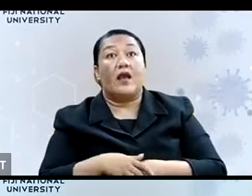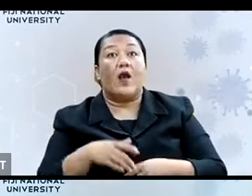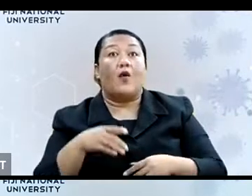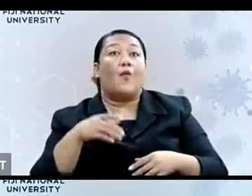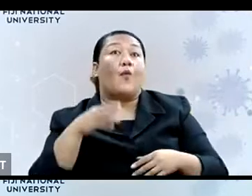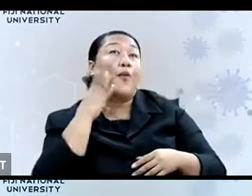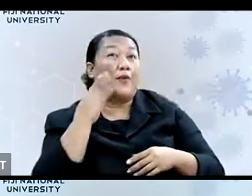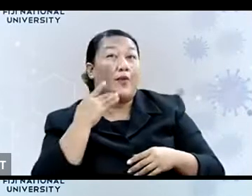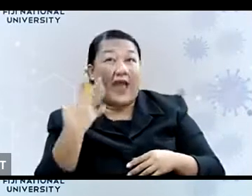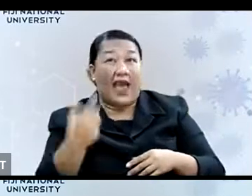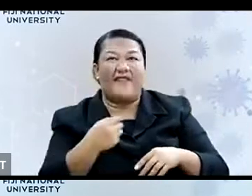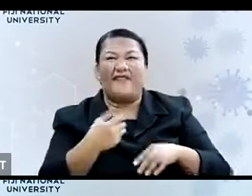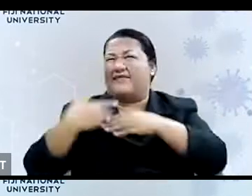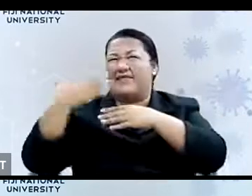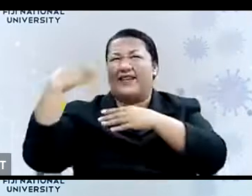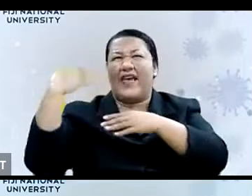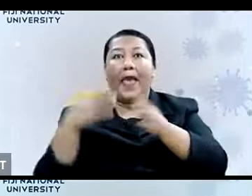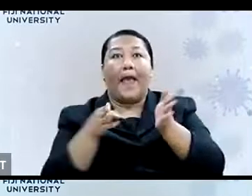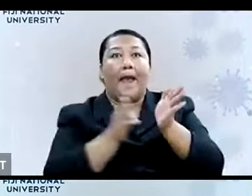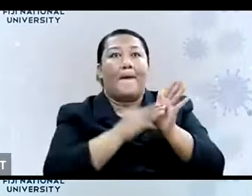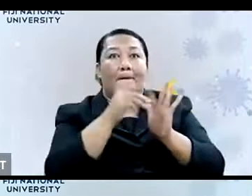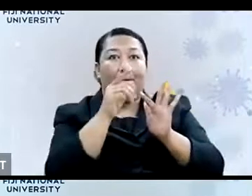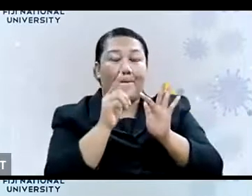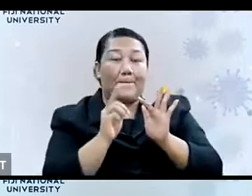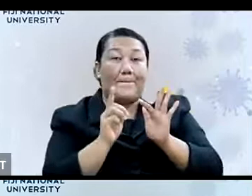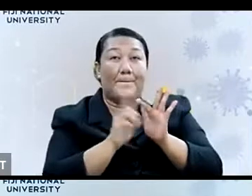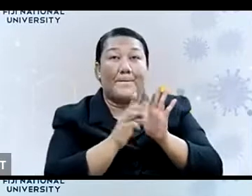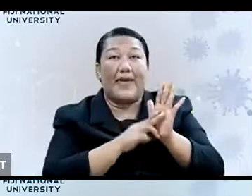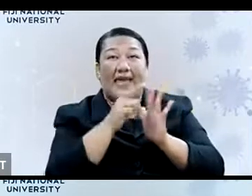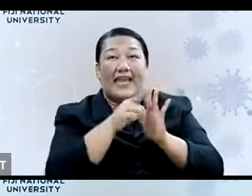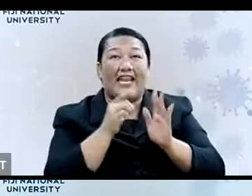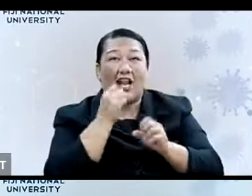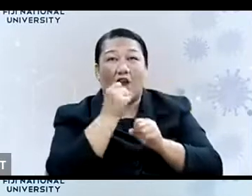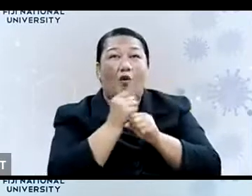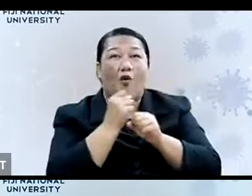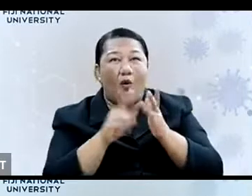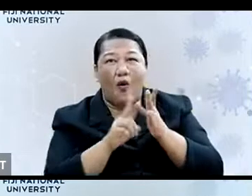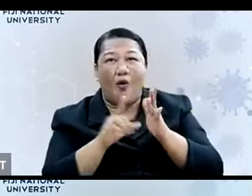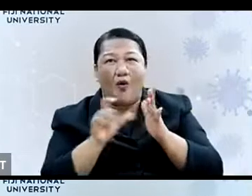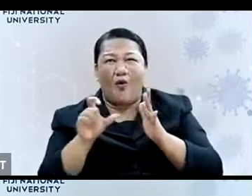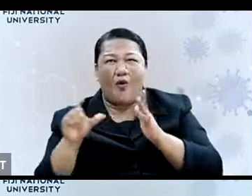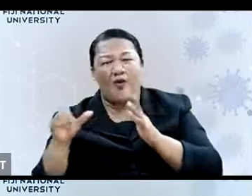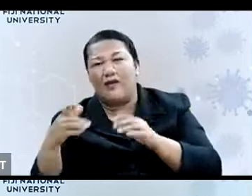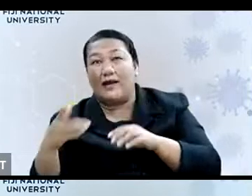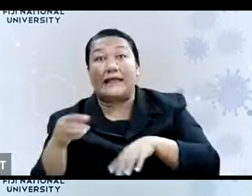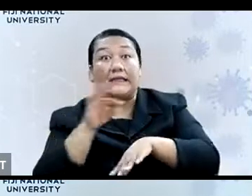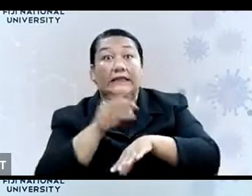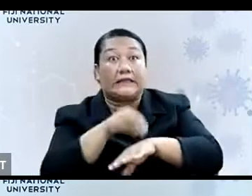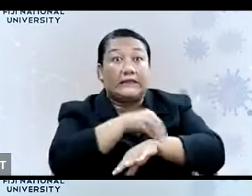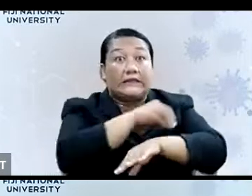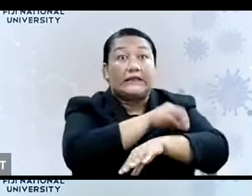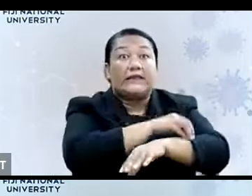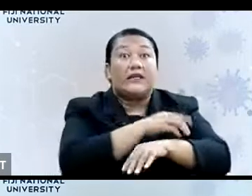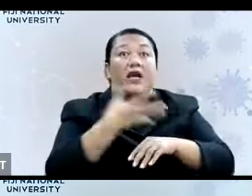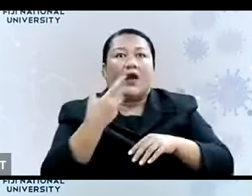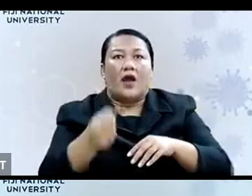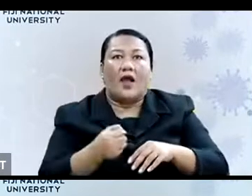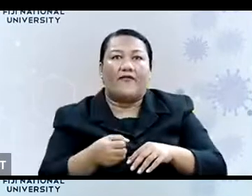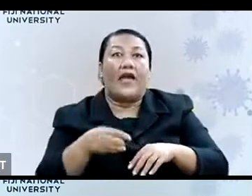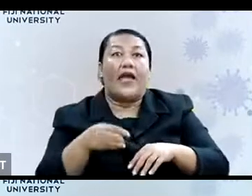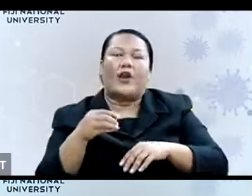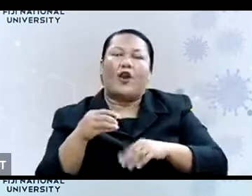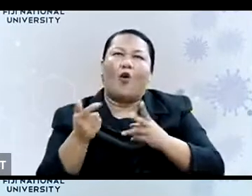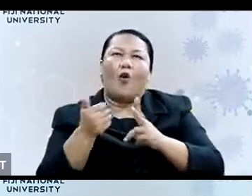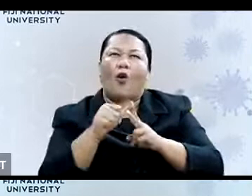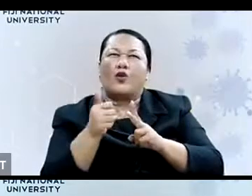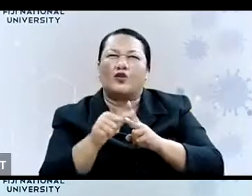outbreak in 2018, measles outbreak in 2019, we also had some level of reducing mass gatherings. But what we've